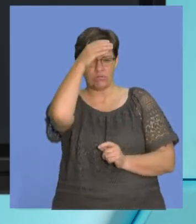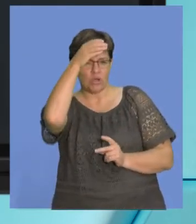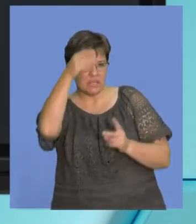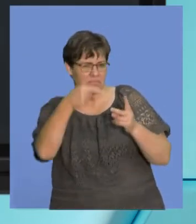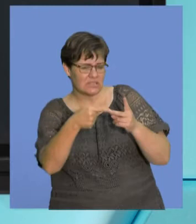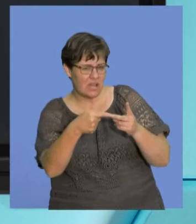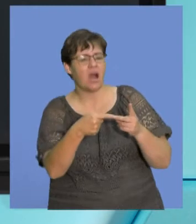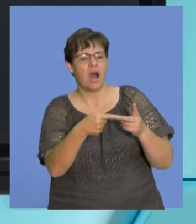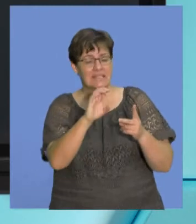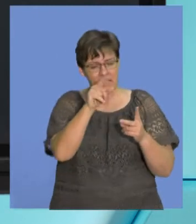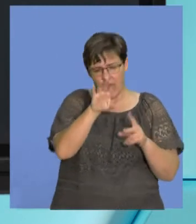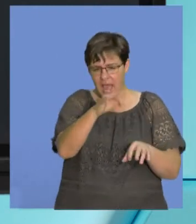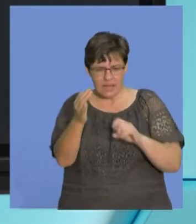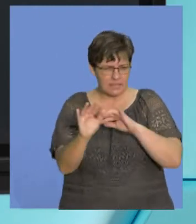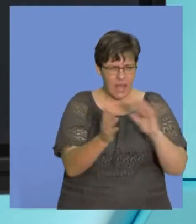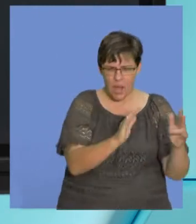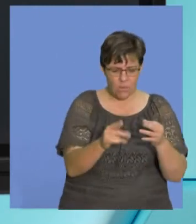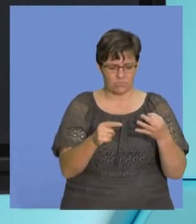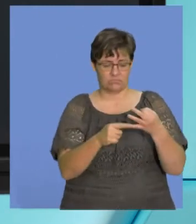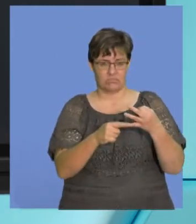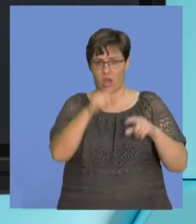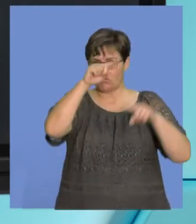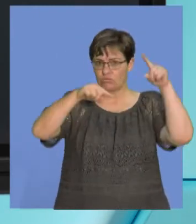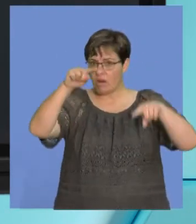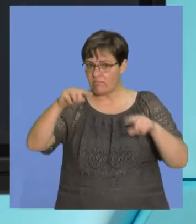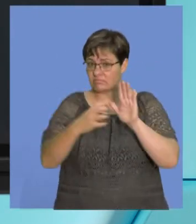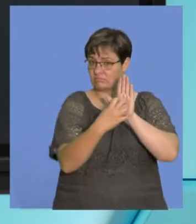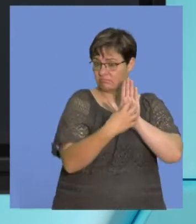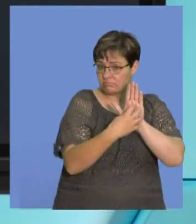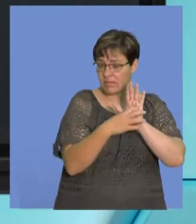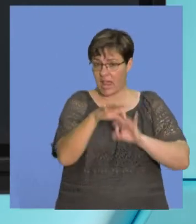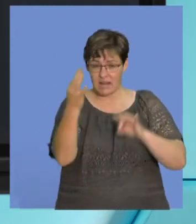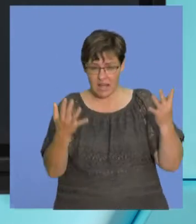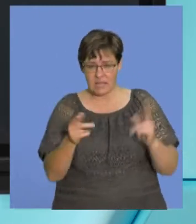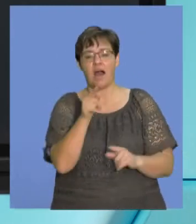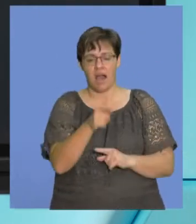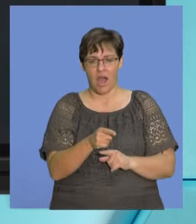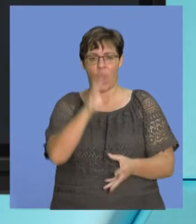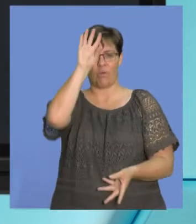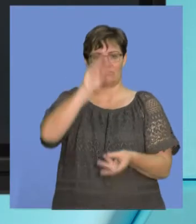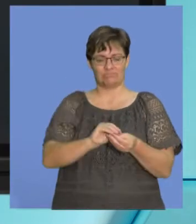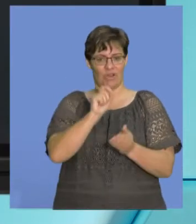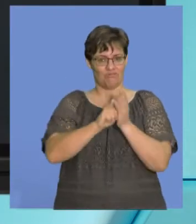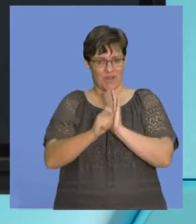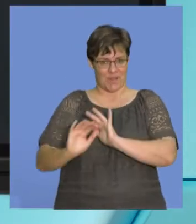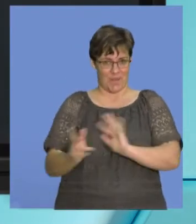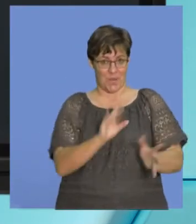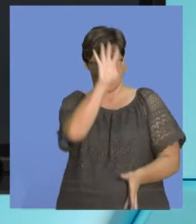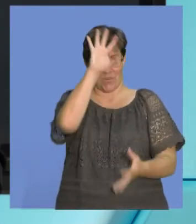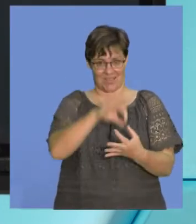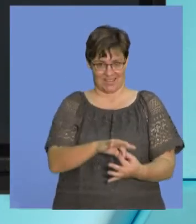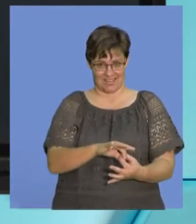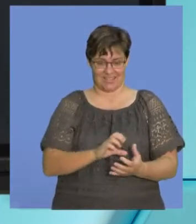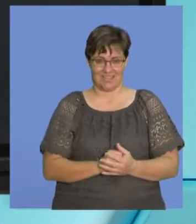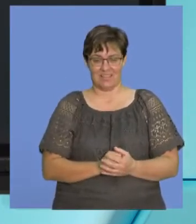how to analyze data, how to analyze graphs, and how we link that to writing a conclusion. So let's get into